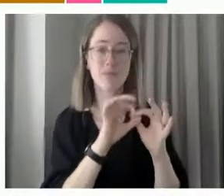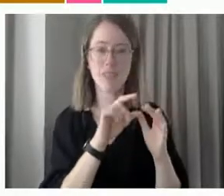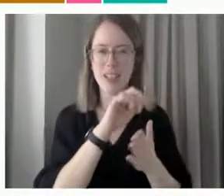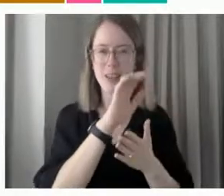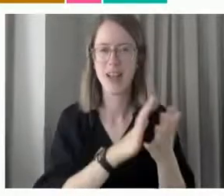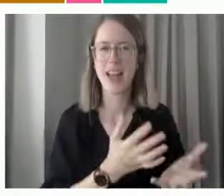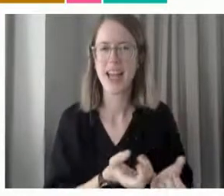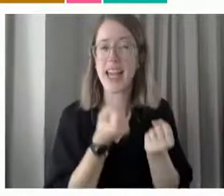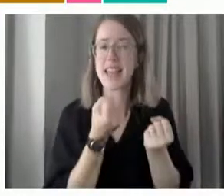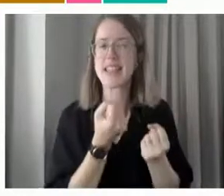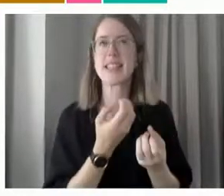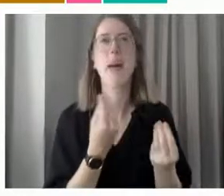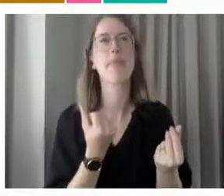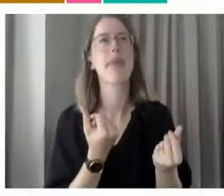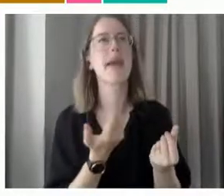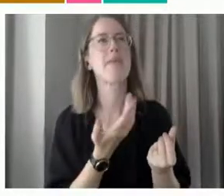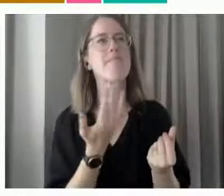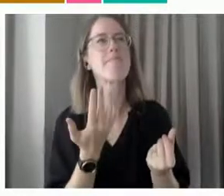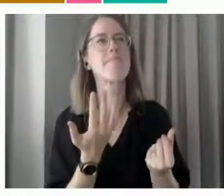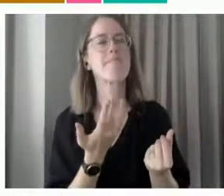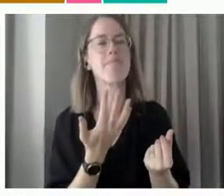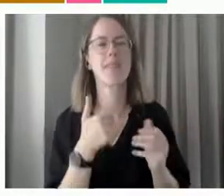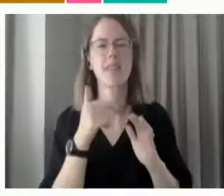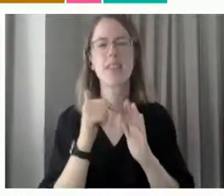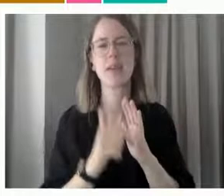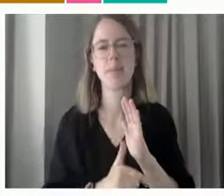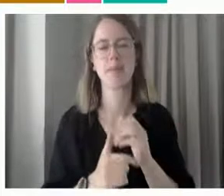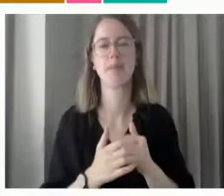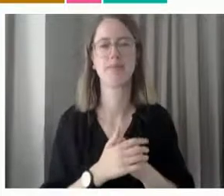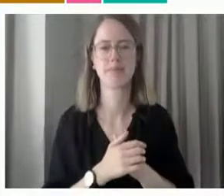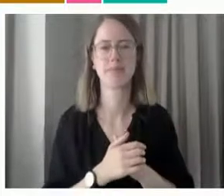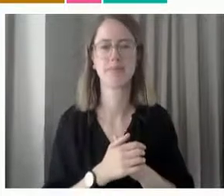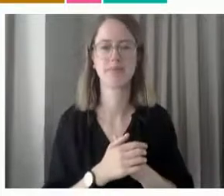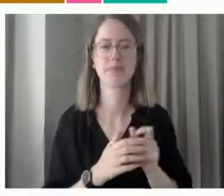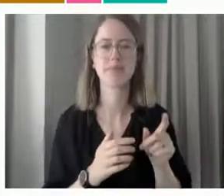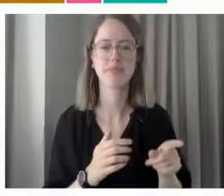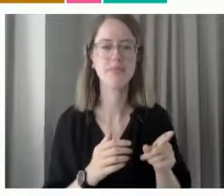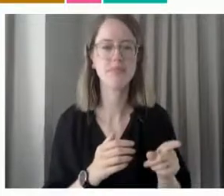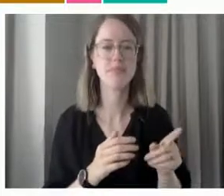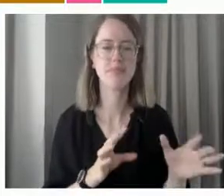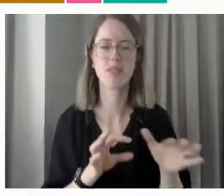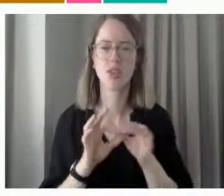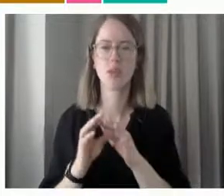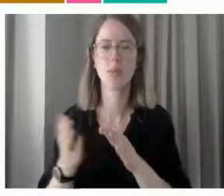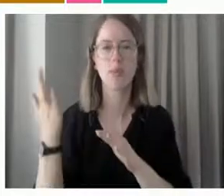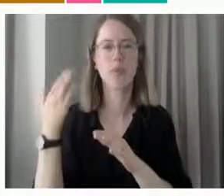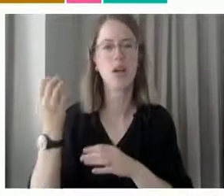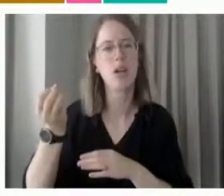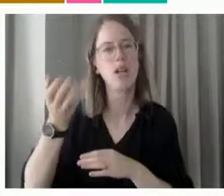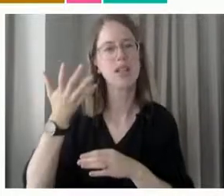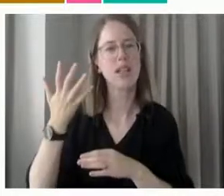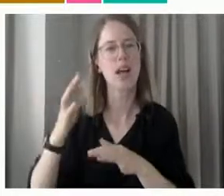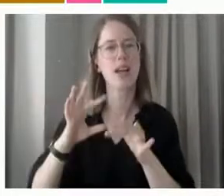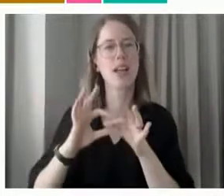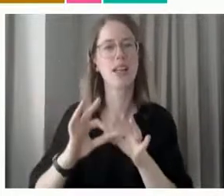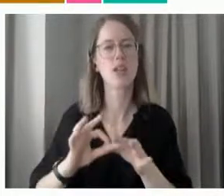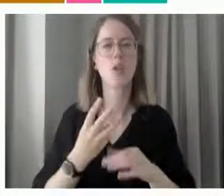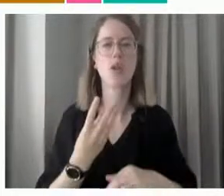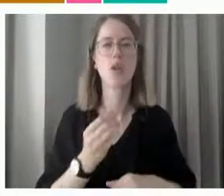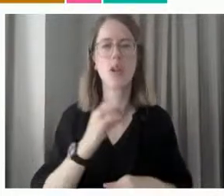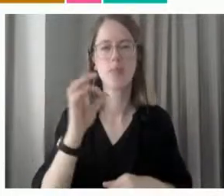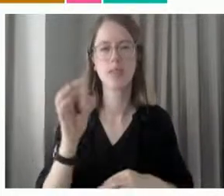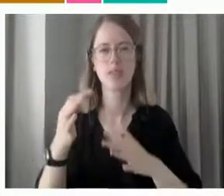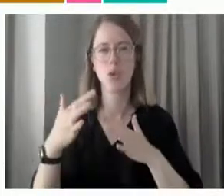getting something much deeper. And that chimes before with the slide I showed you about 30% of the audience